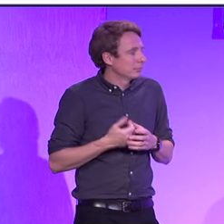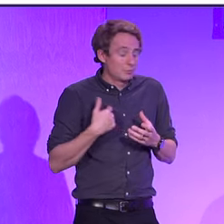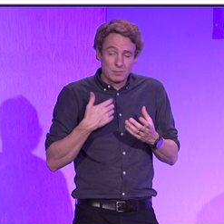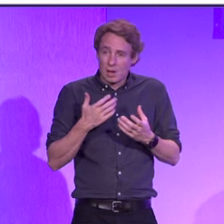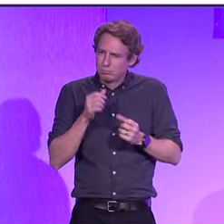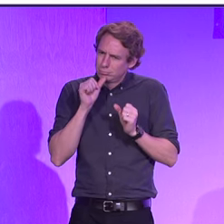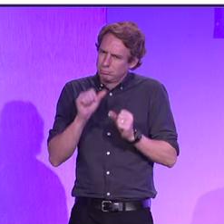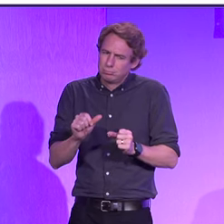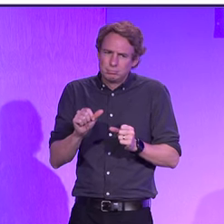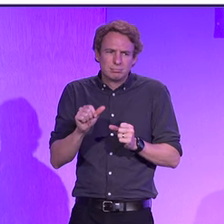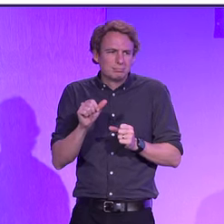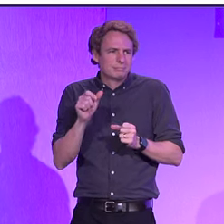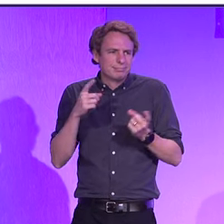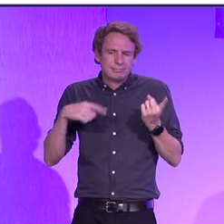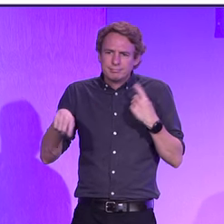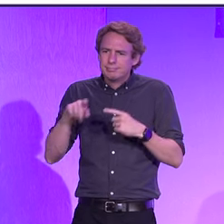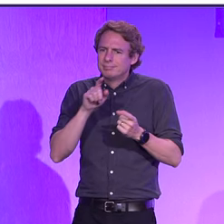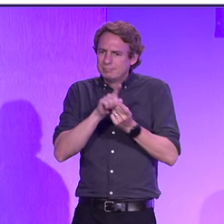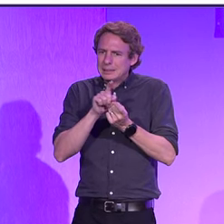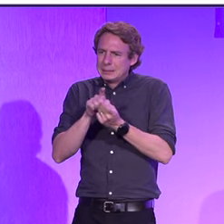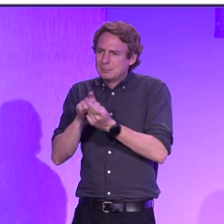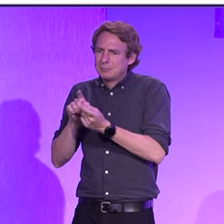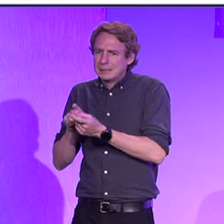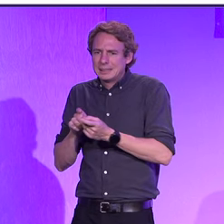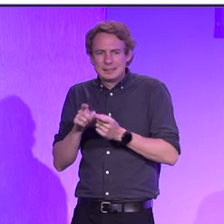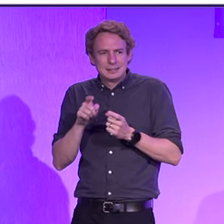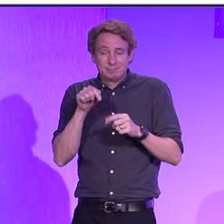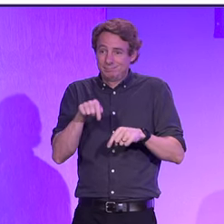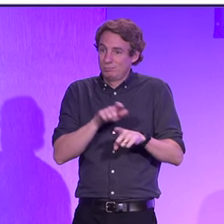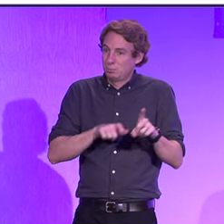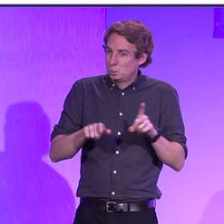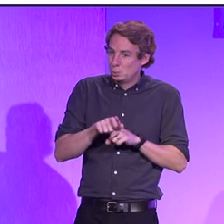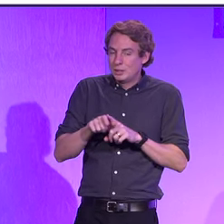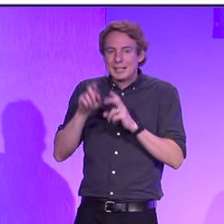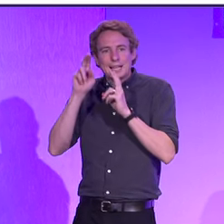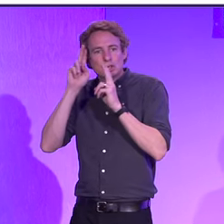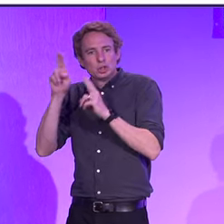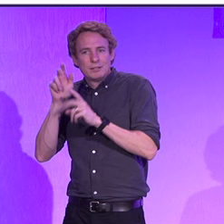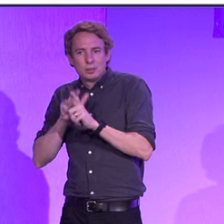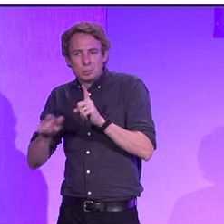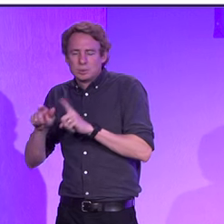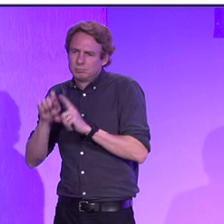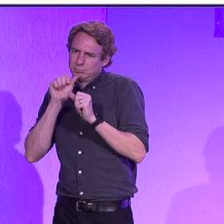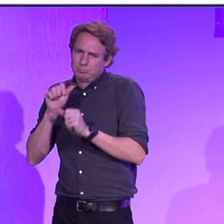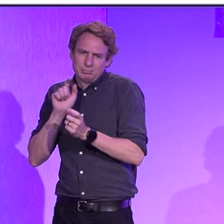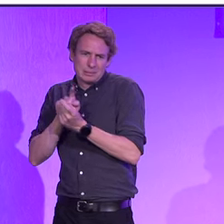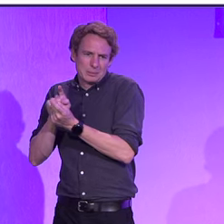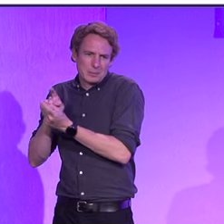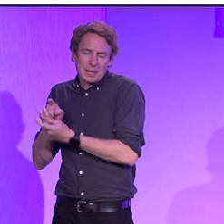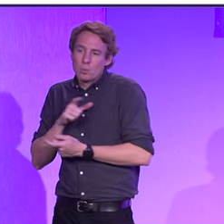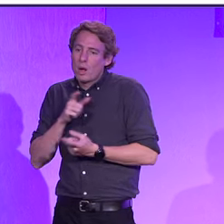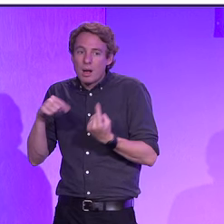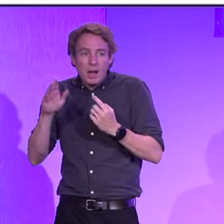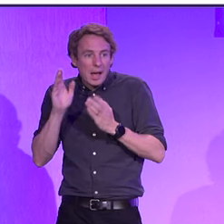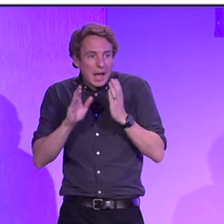you know, I really enjoy meeting people in this community and also in the Chef community, because there are so many people, like we saw with